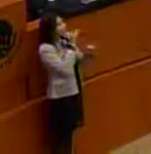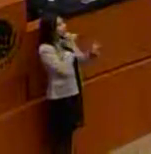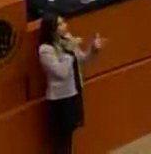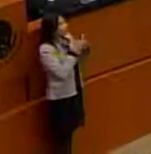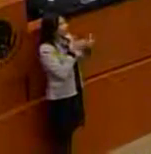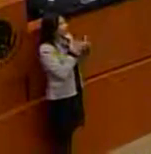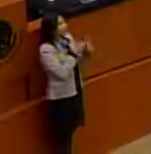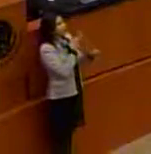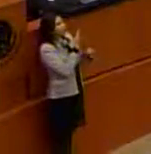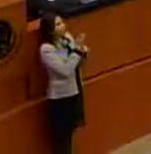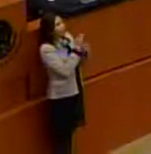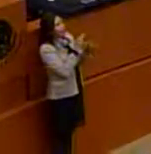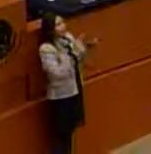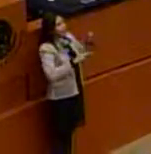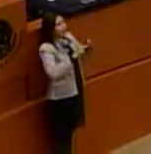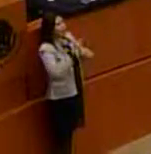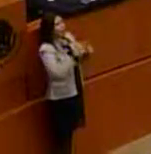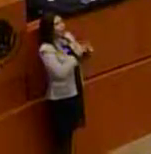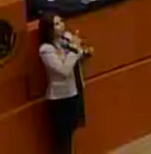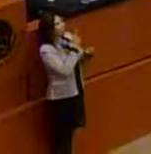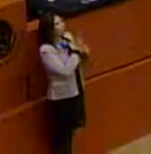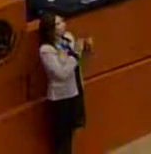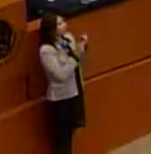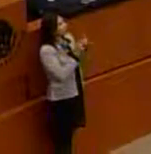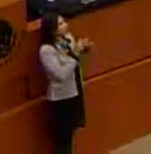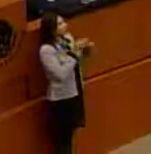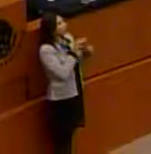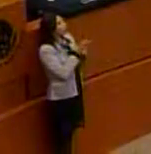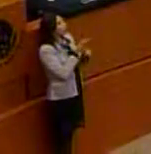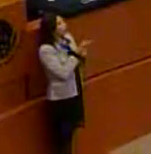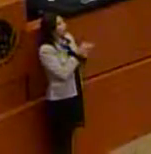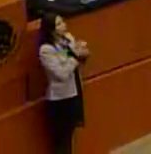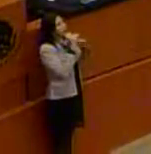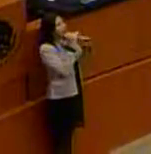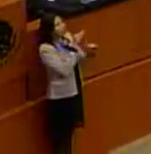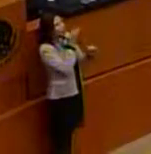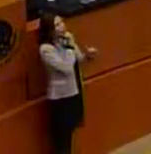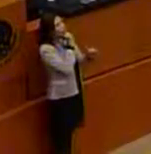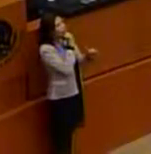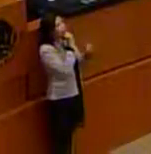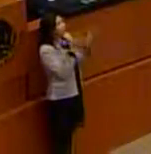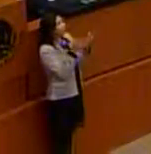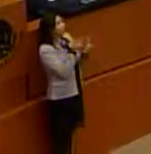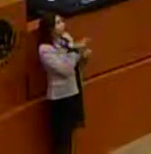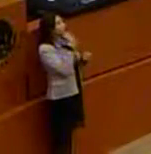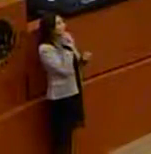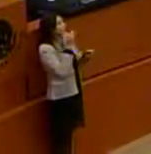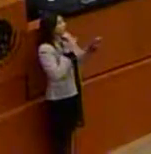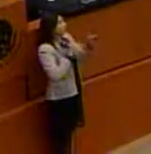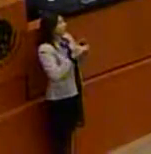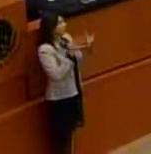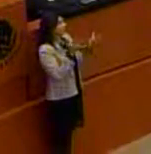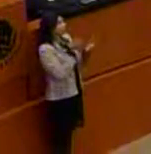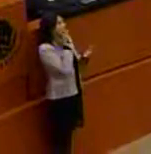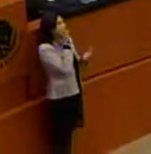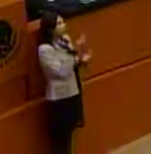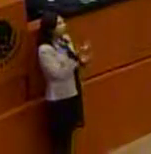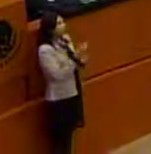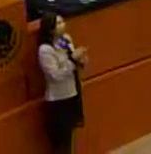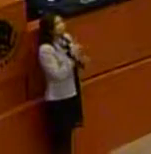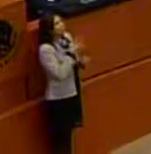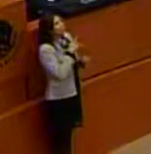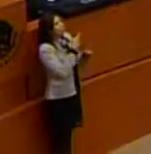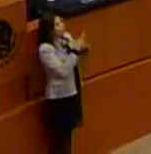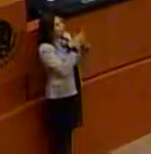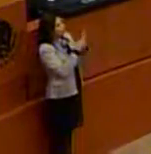not having enough to eat, not having enough daily liberty to do what you want, but being compelled by circumstances to do things that you